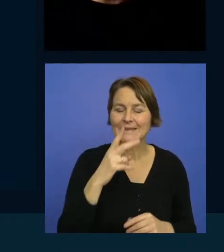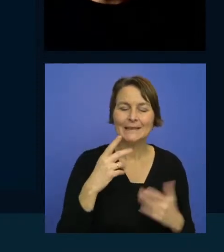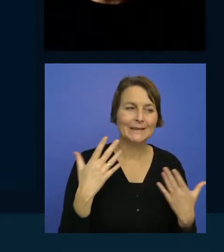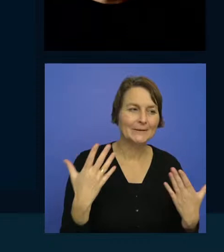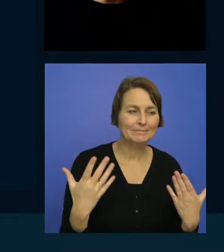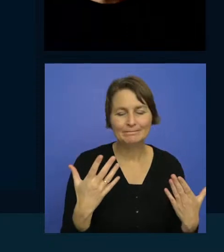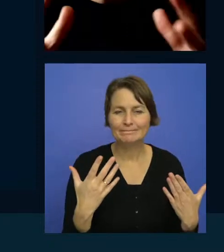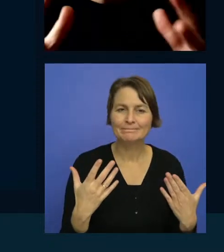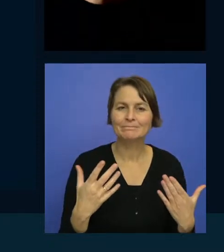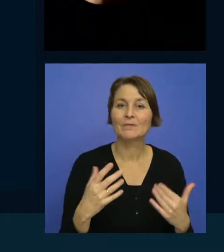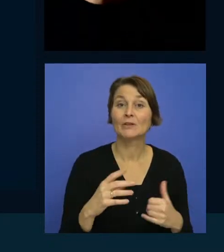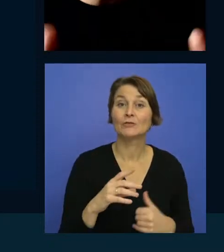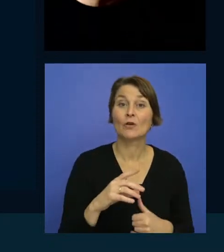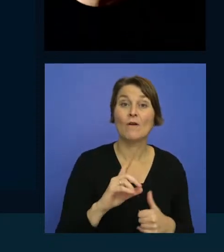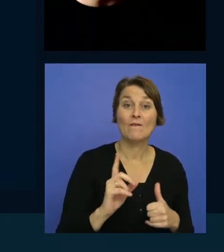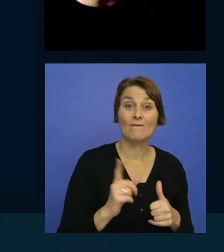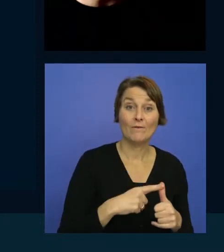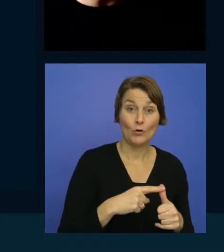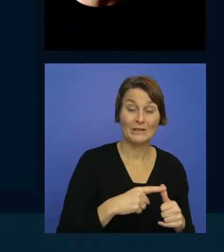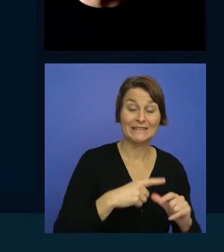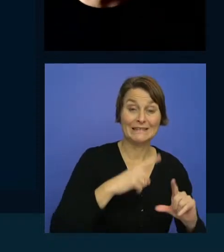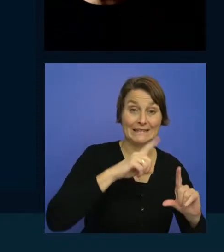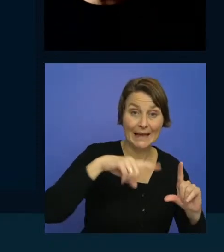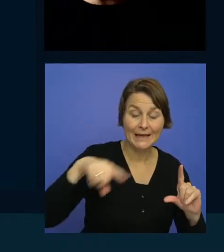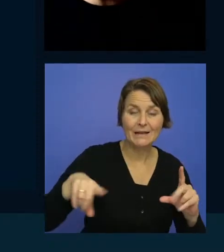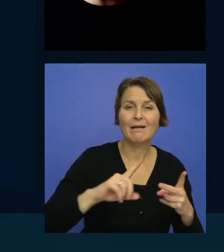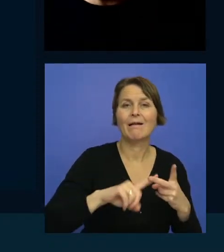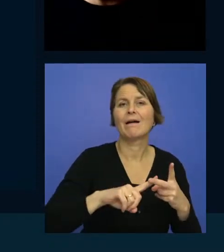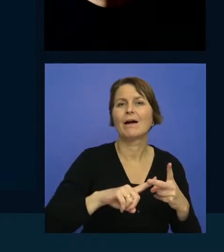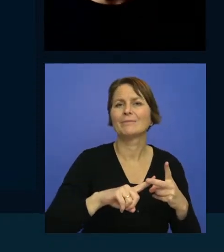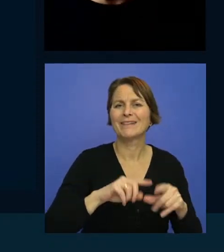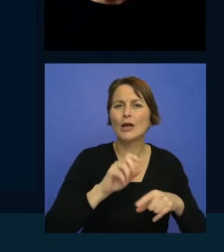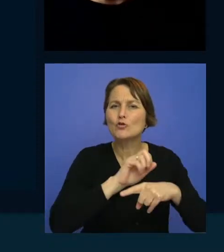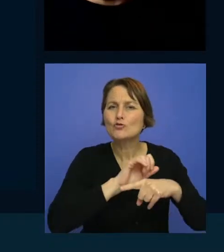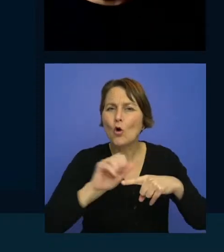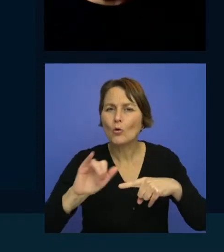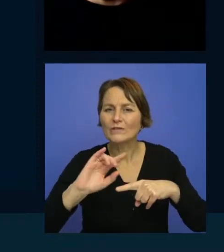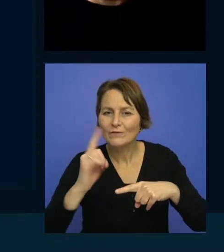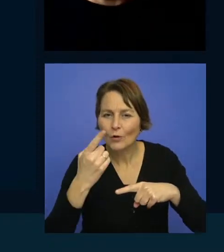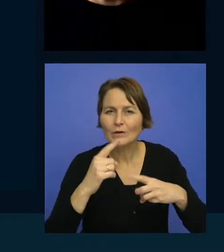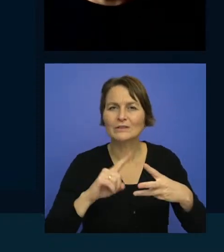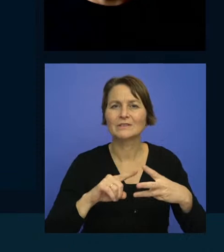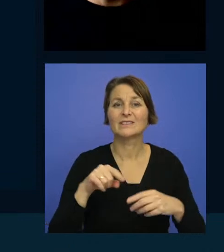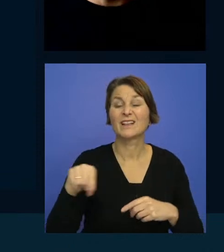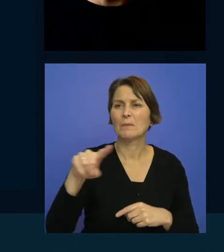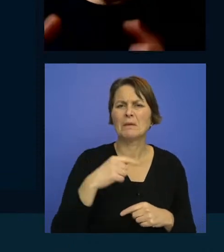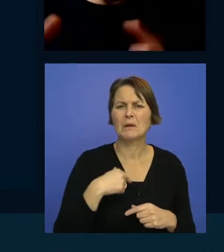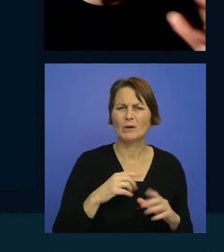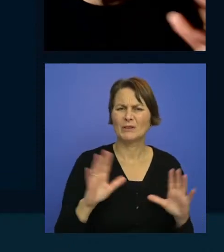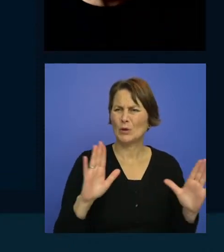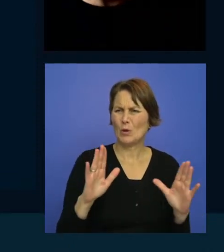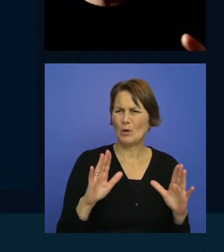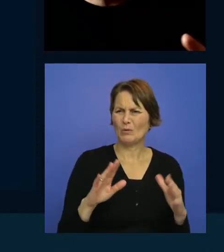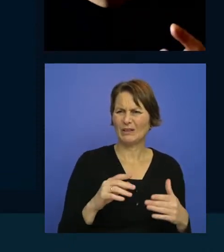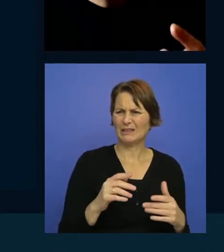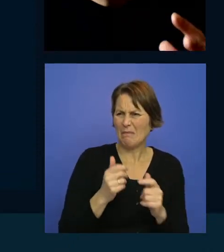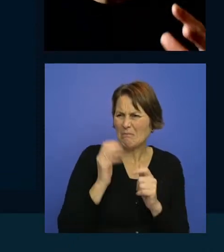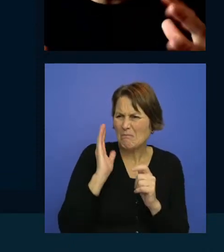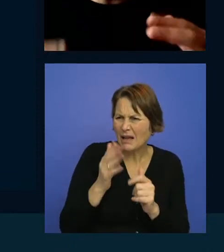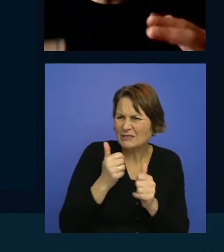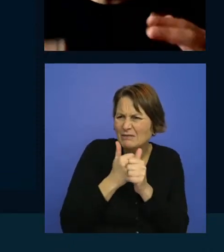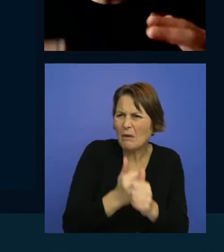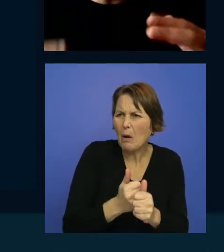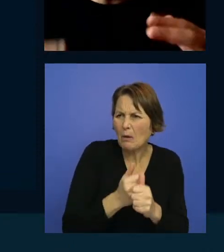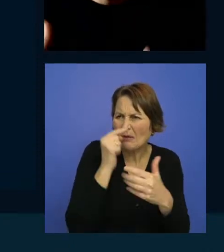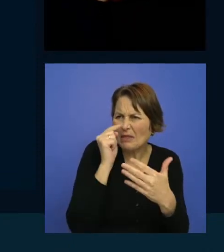a data first, code first, and, where they don't want to be constrained by having like strict definitions of schemas because of the evolution